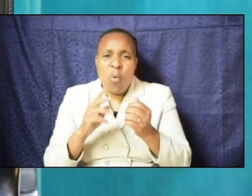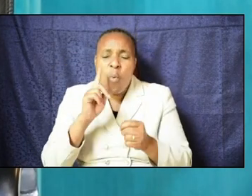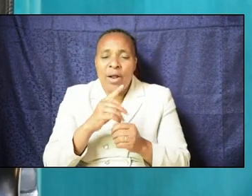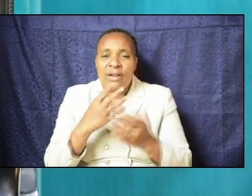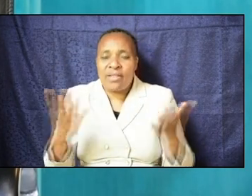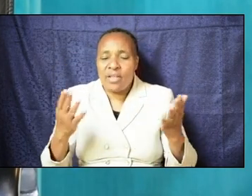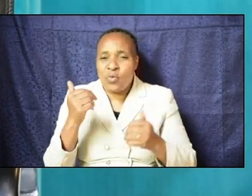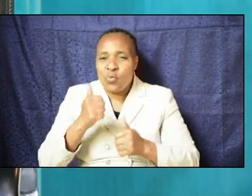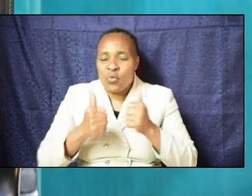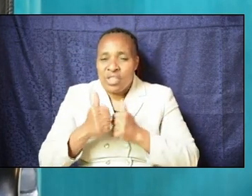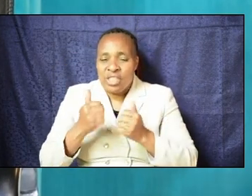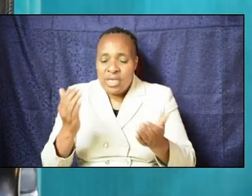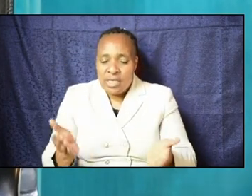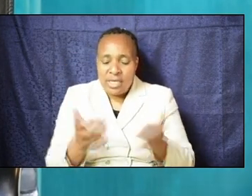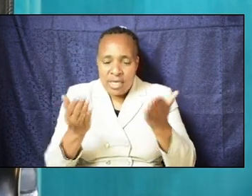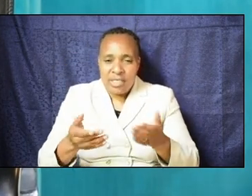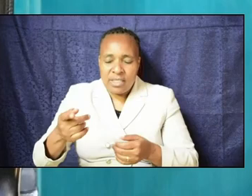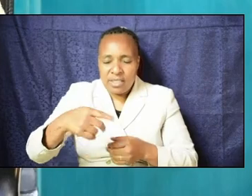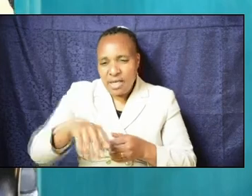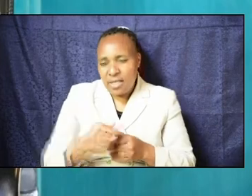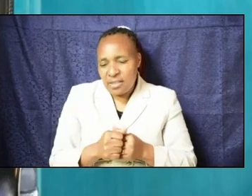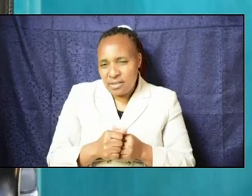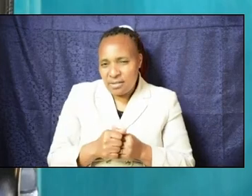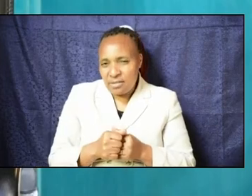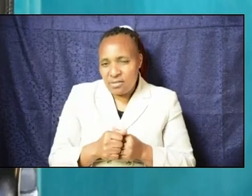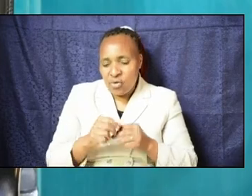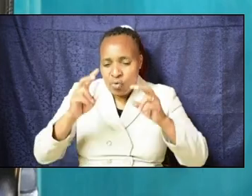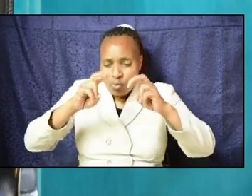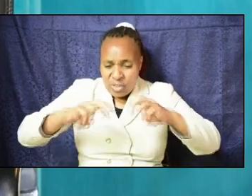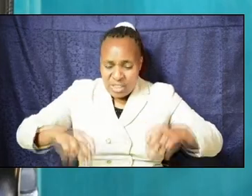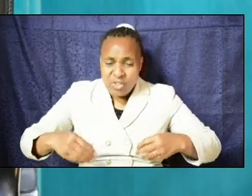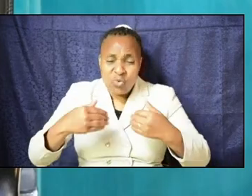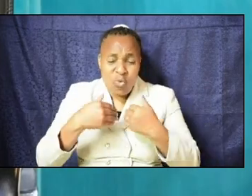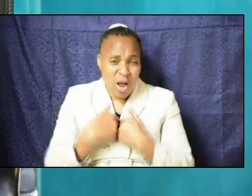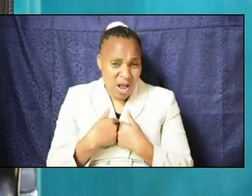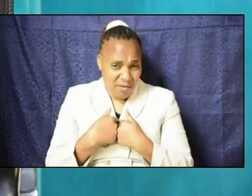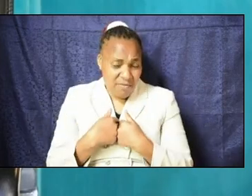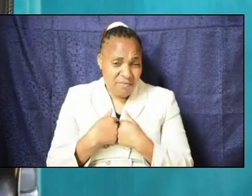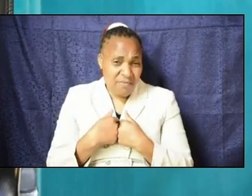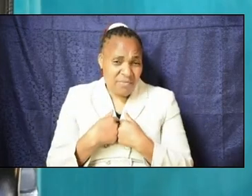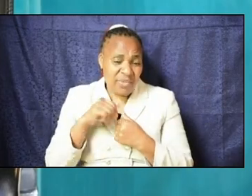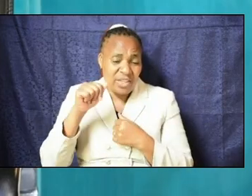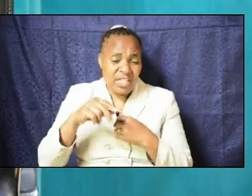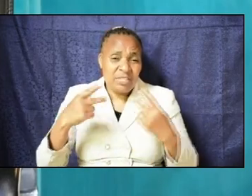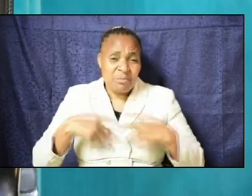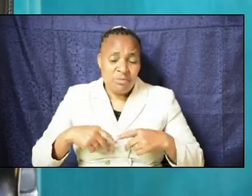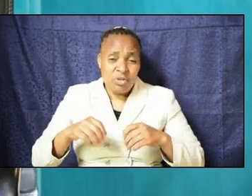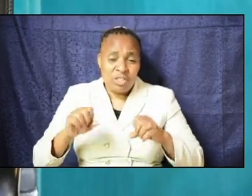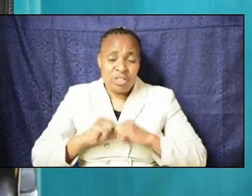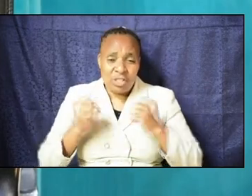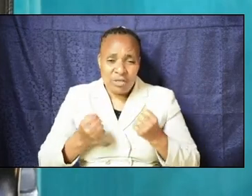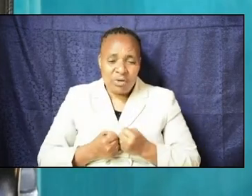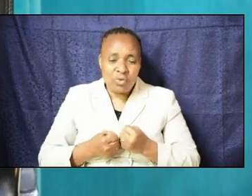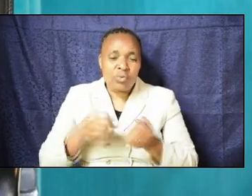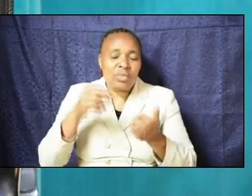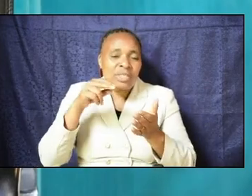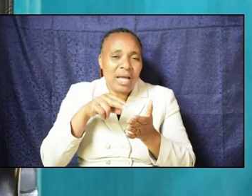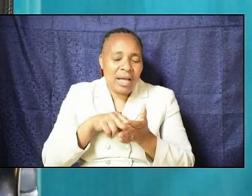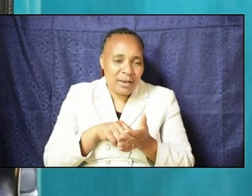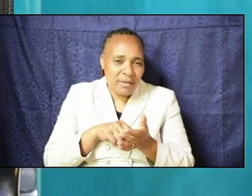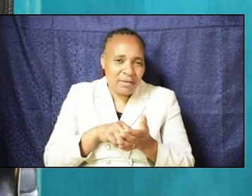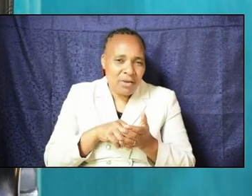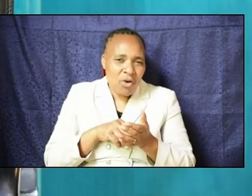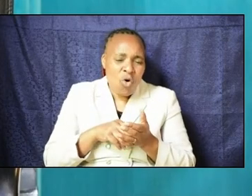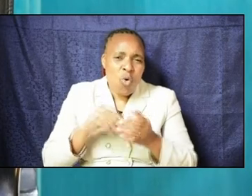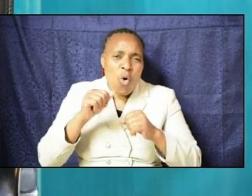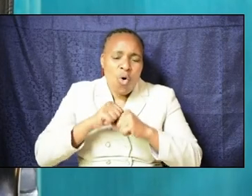that encourages us, even as we, you know, seek to have, to be this people in society, to stand on